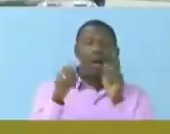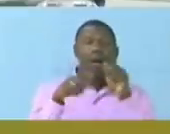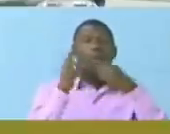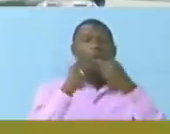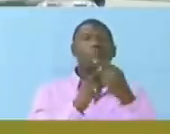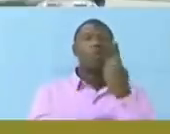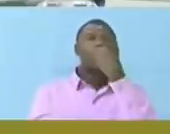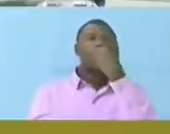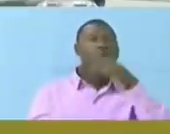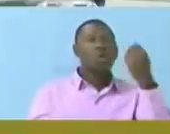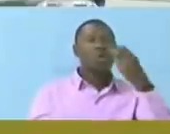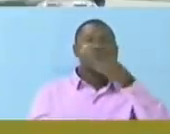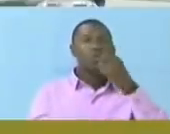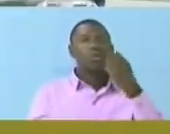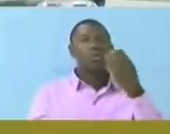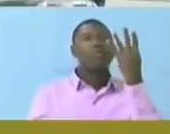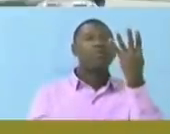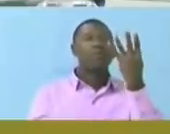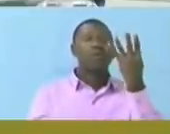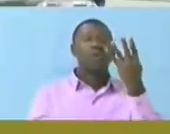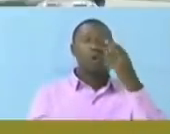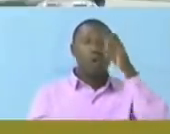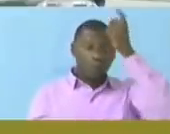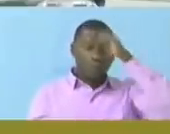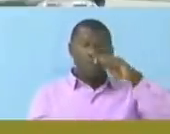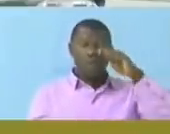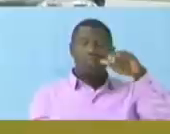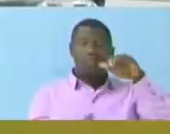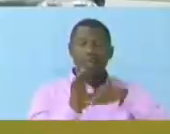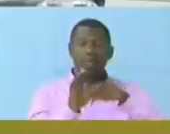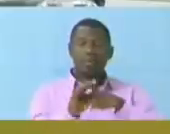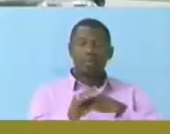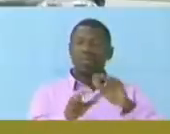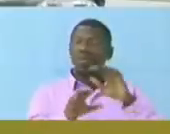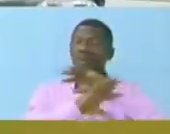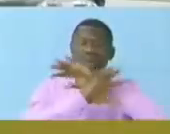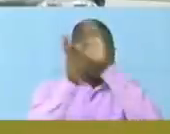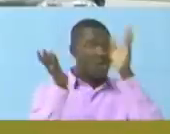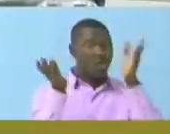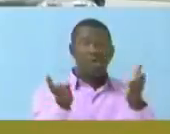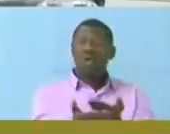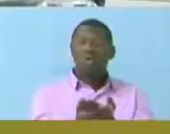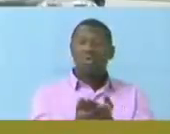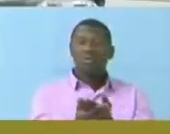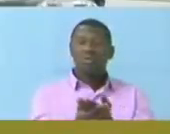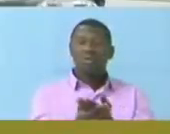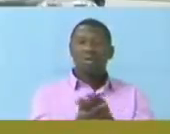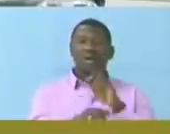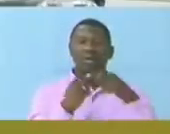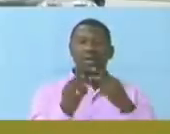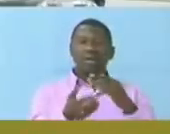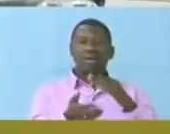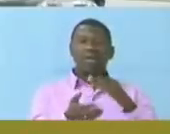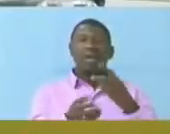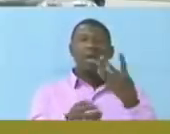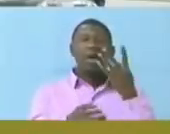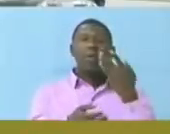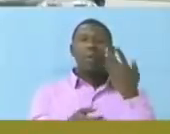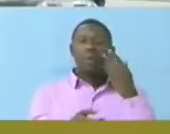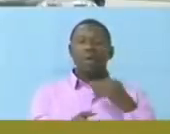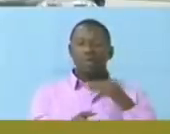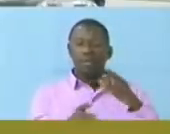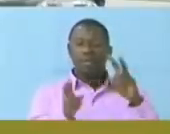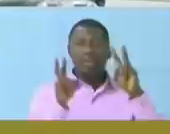were all dismissed. I found very uncomfortable. And